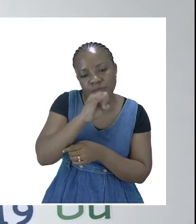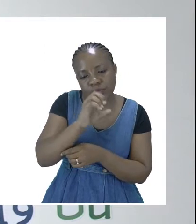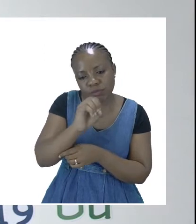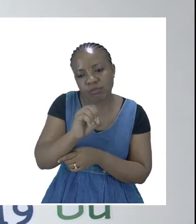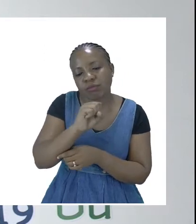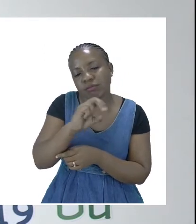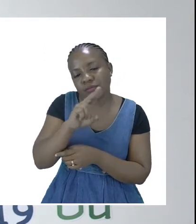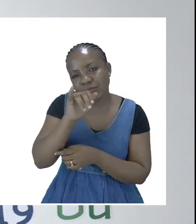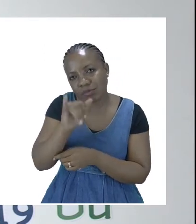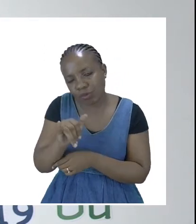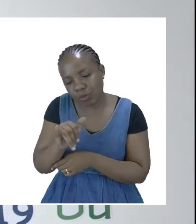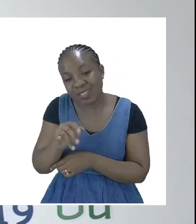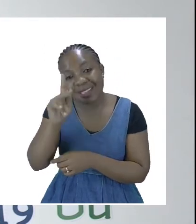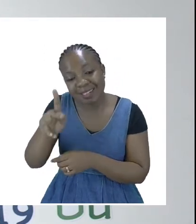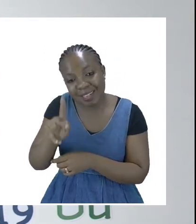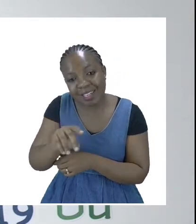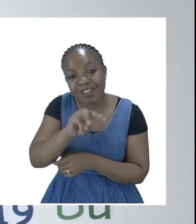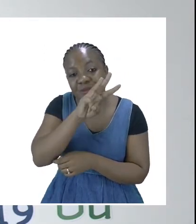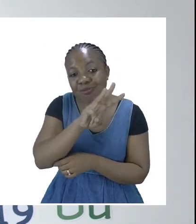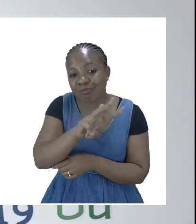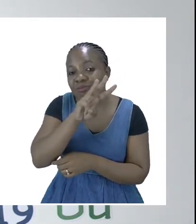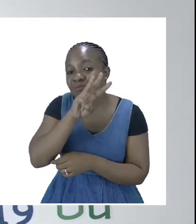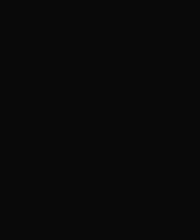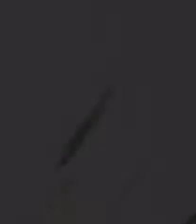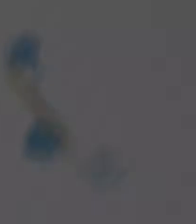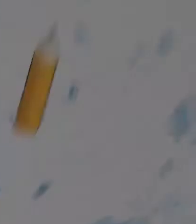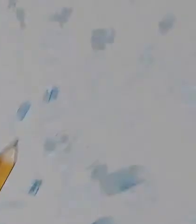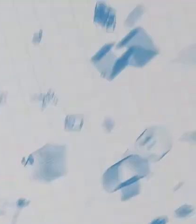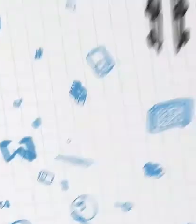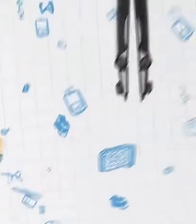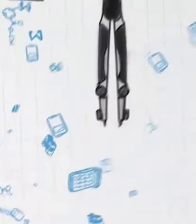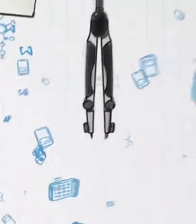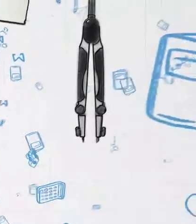our website, Zoshi Online.